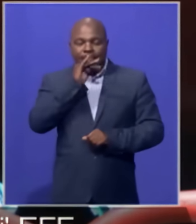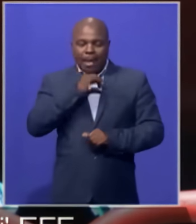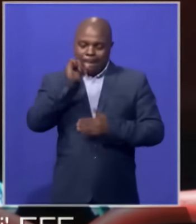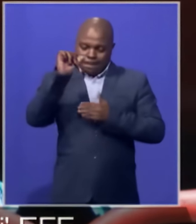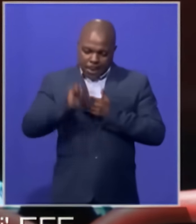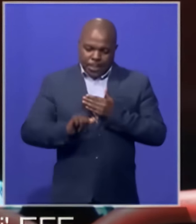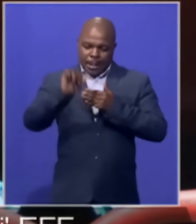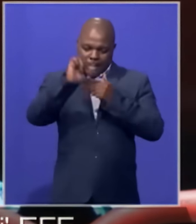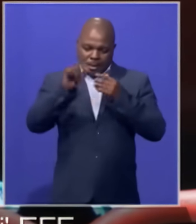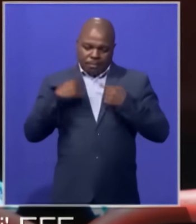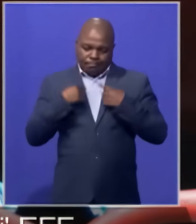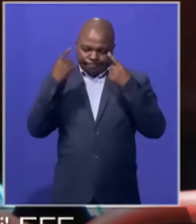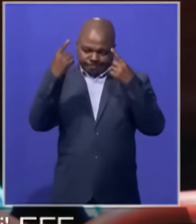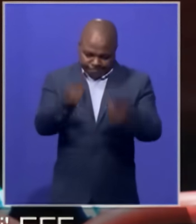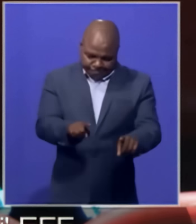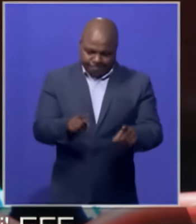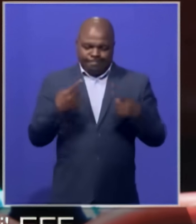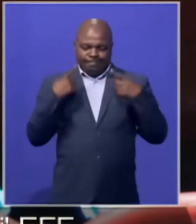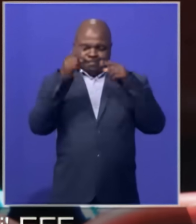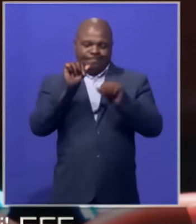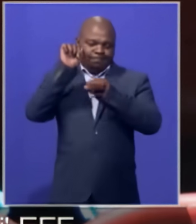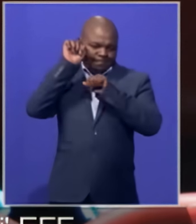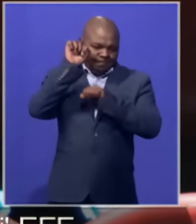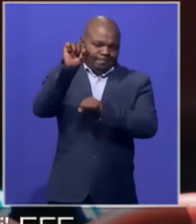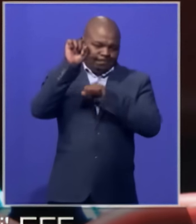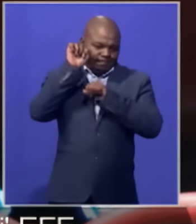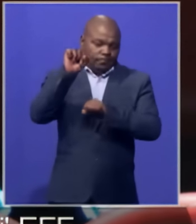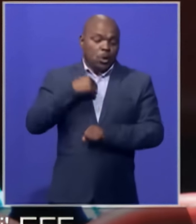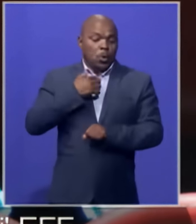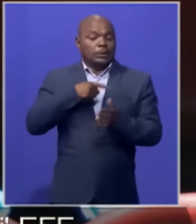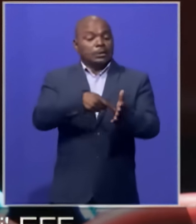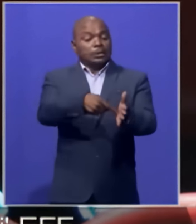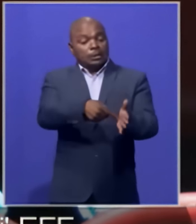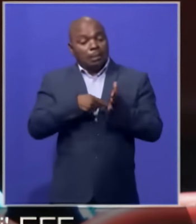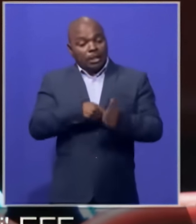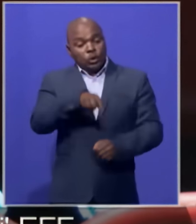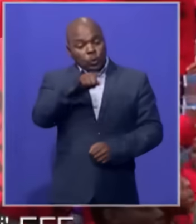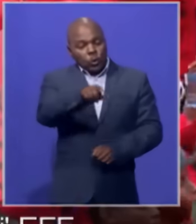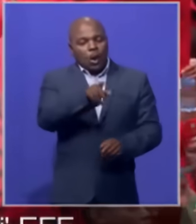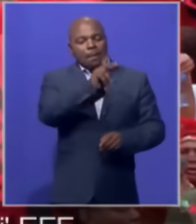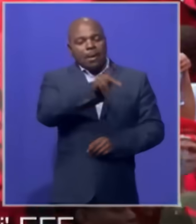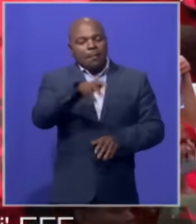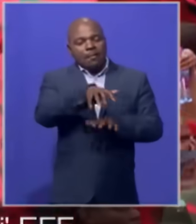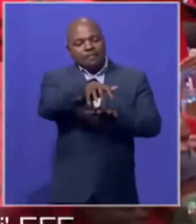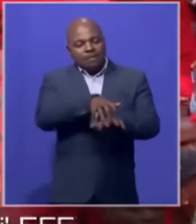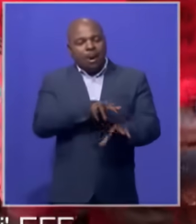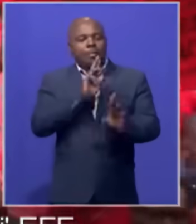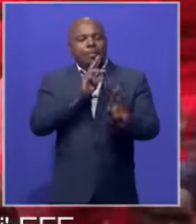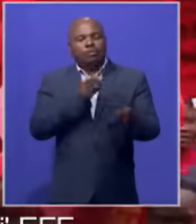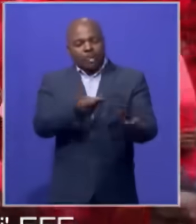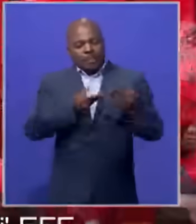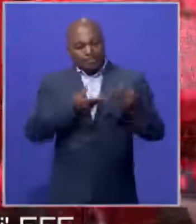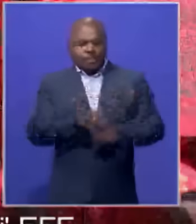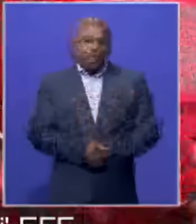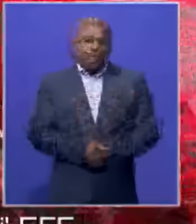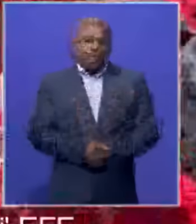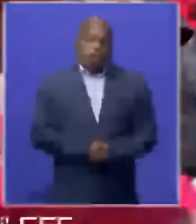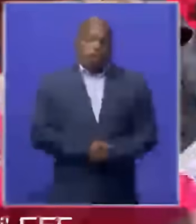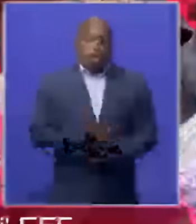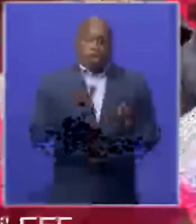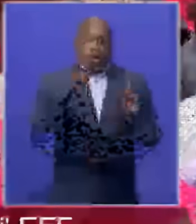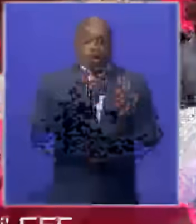make a picket in demand of the release of the Palapala report. Malema o latofatša kgorotsheko